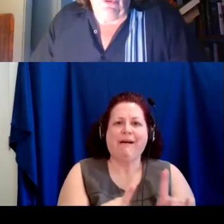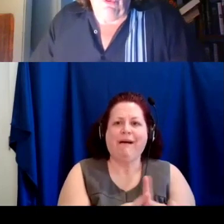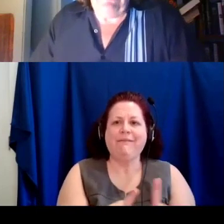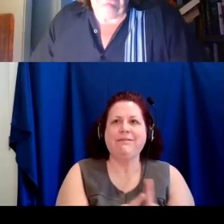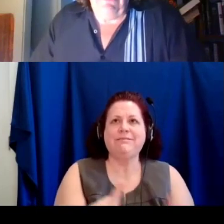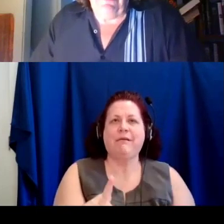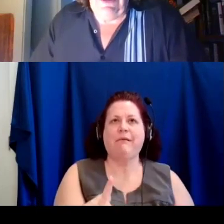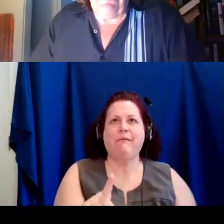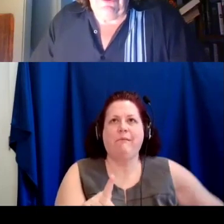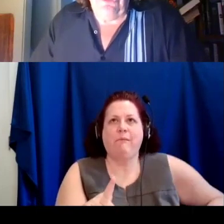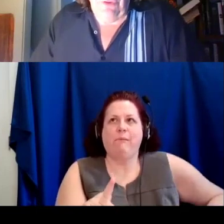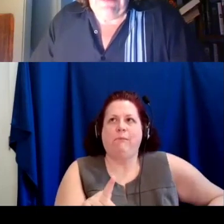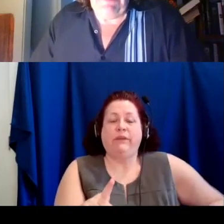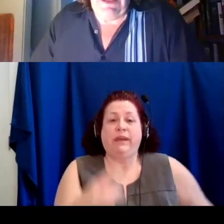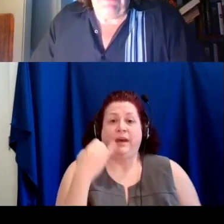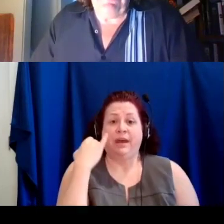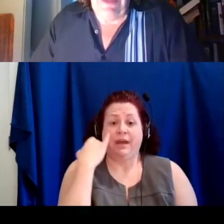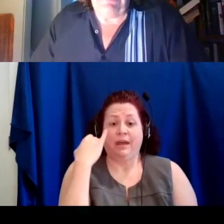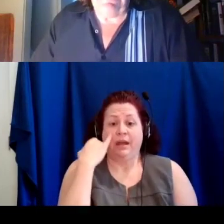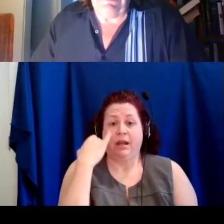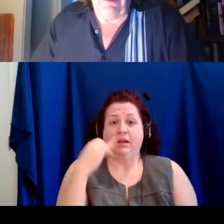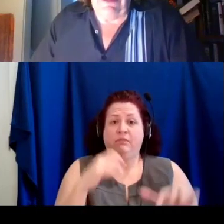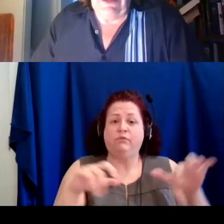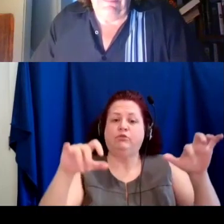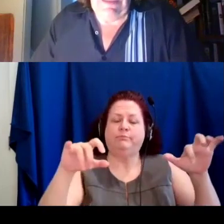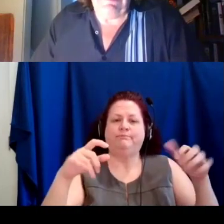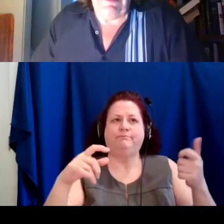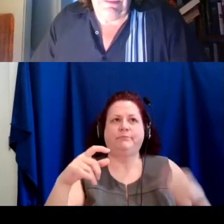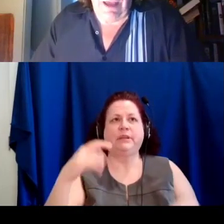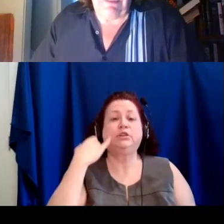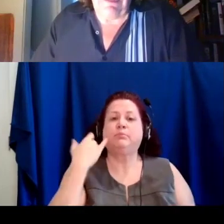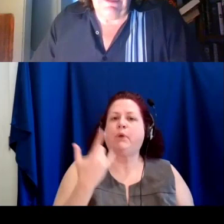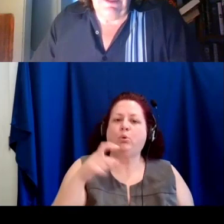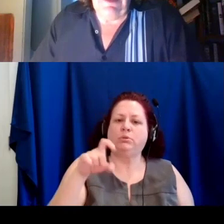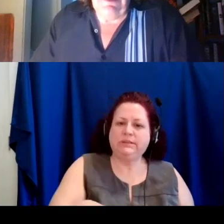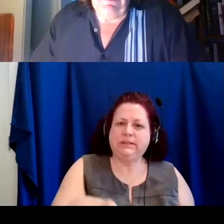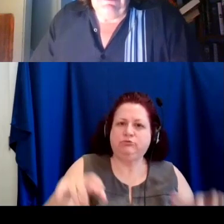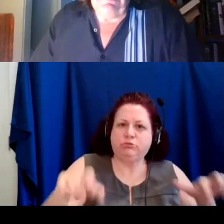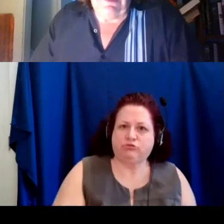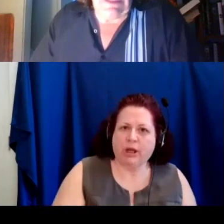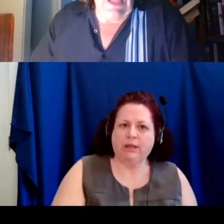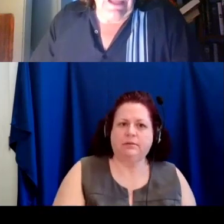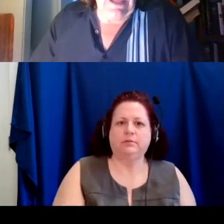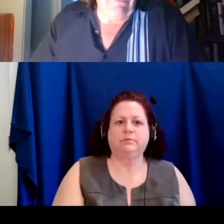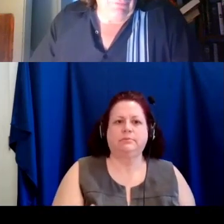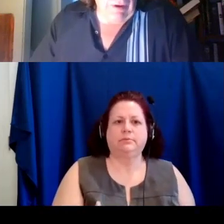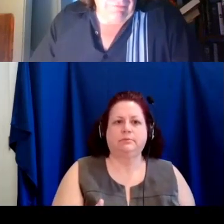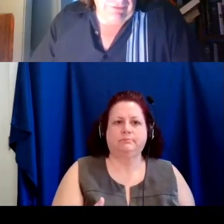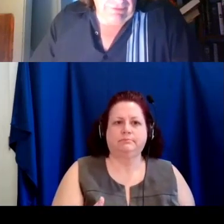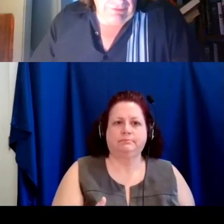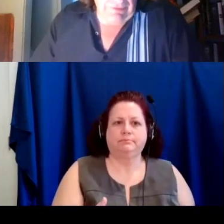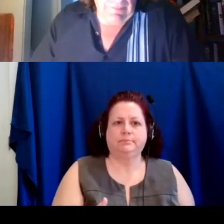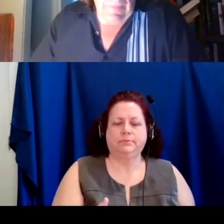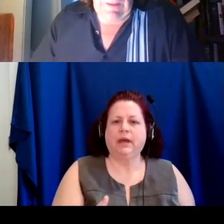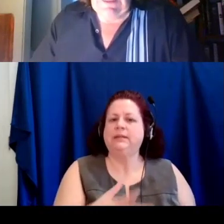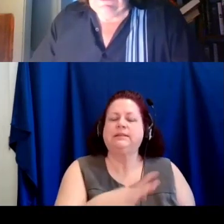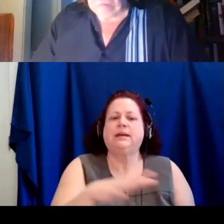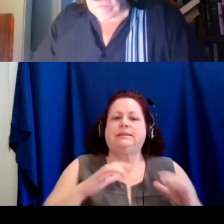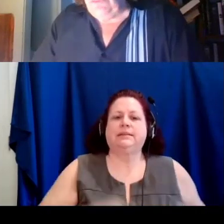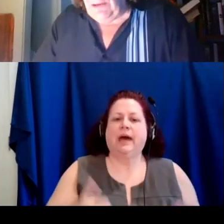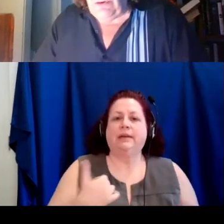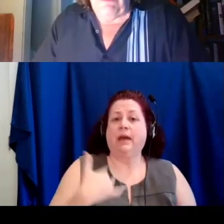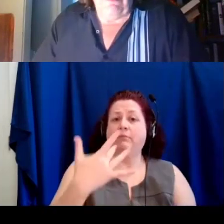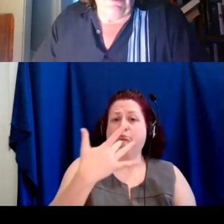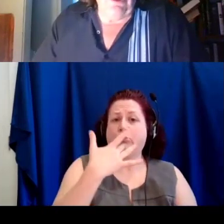if restraint becomes necessary and it meets the test, does the client have preferences?